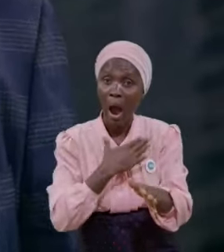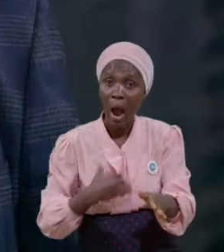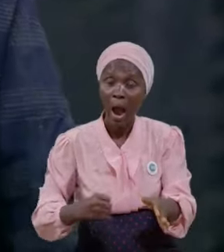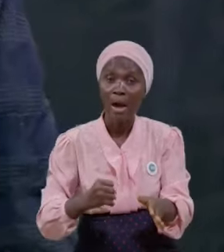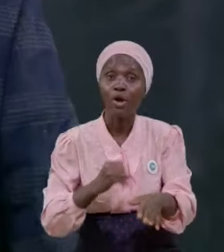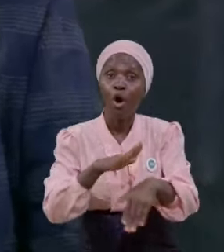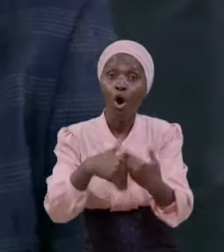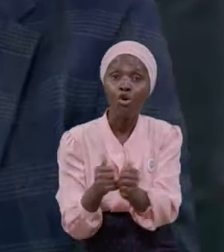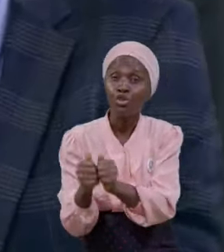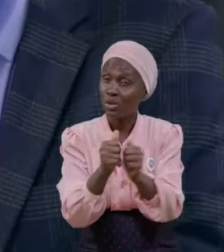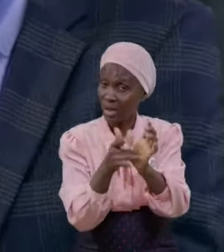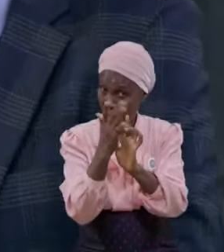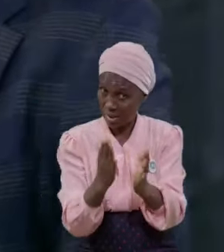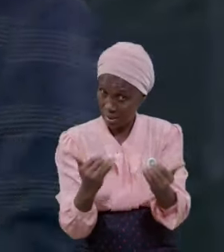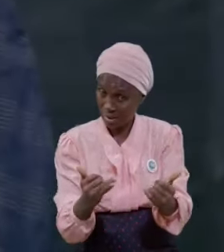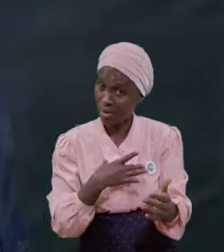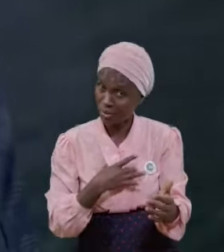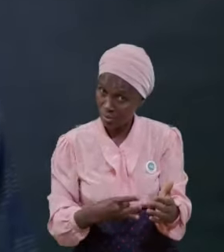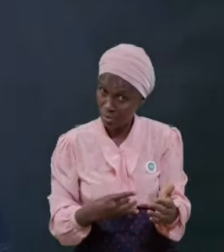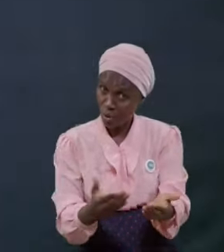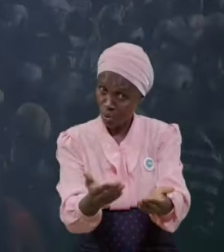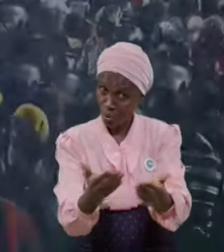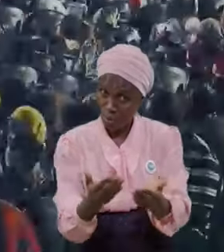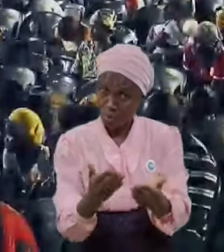your hand. Raise up your hand wherever you are.